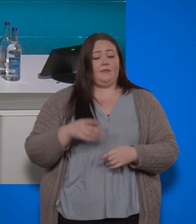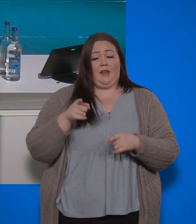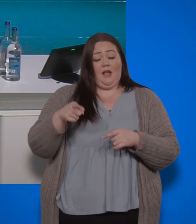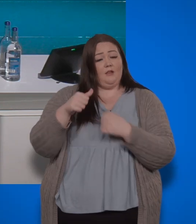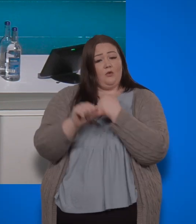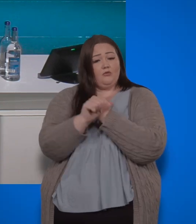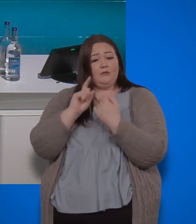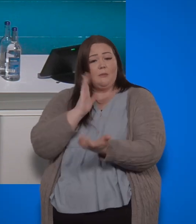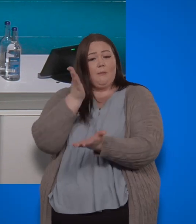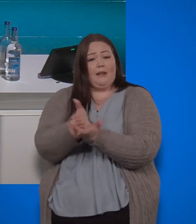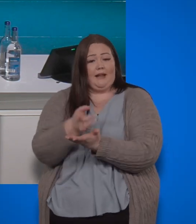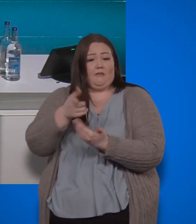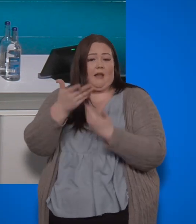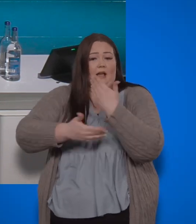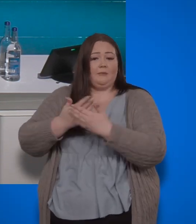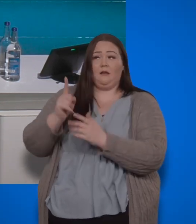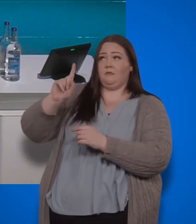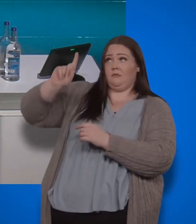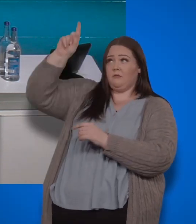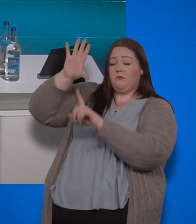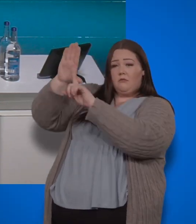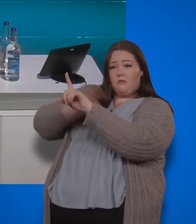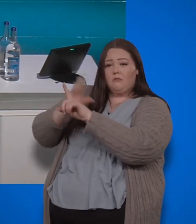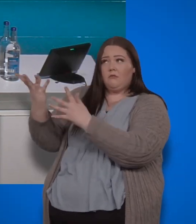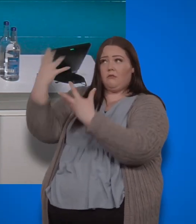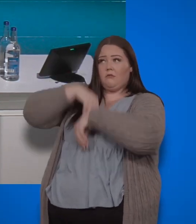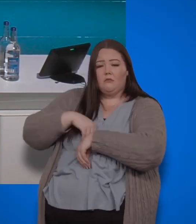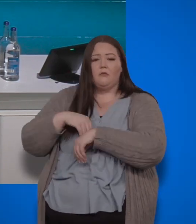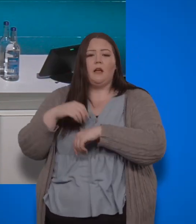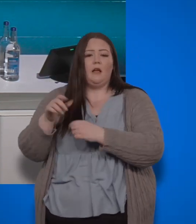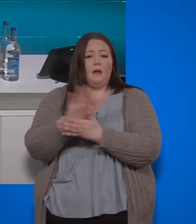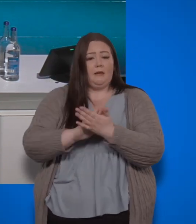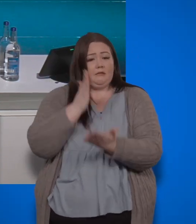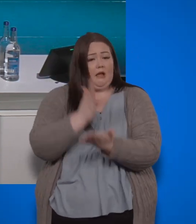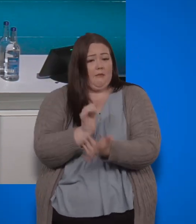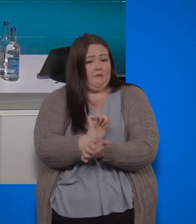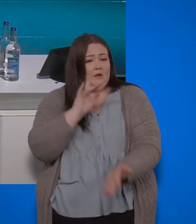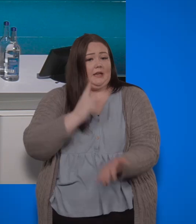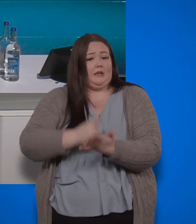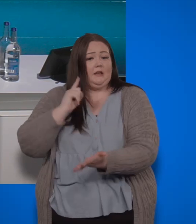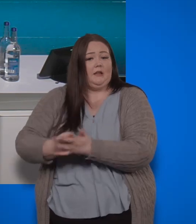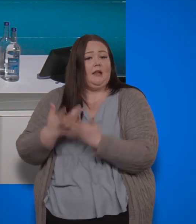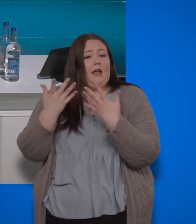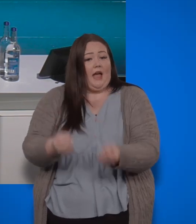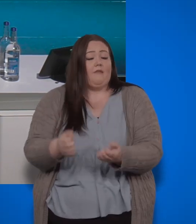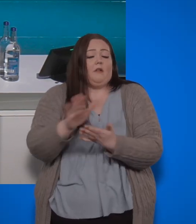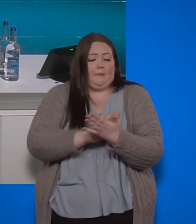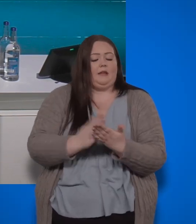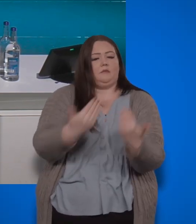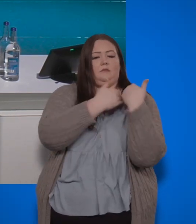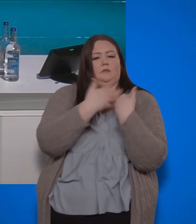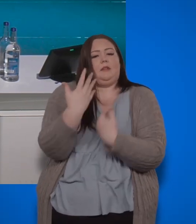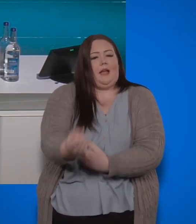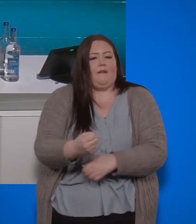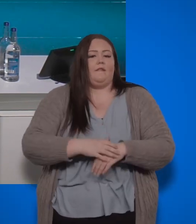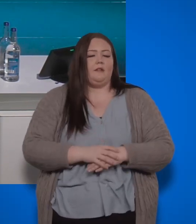is part of our image, because we are image bearers of the divine, we are genuinely free, and therefore